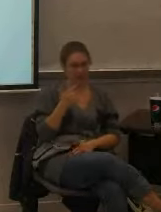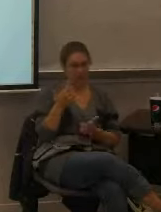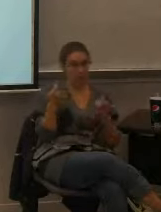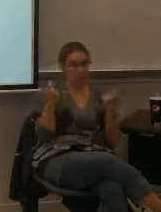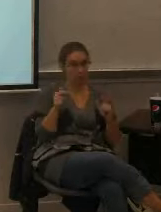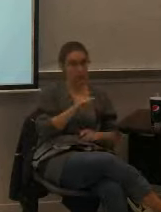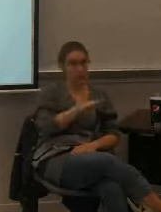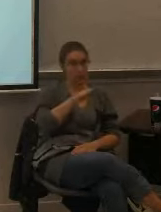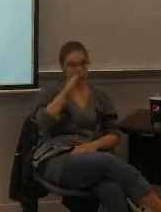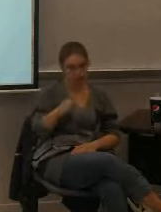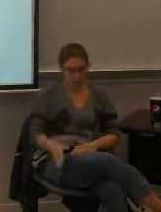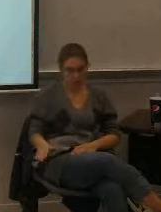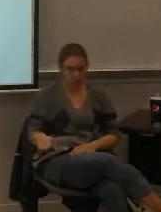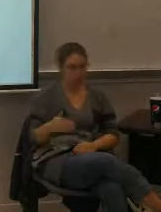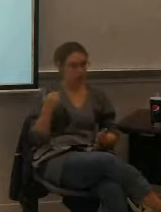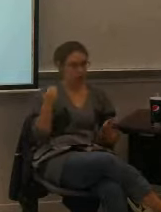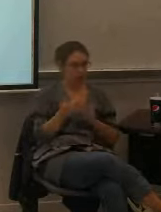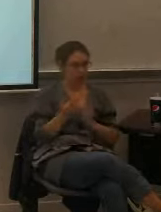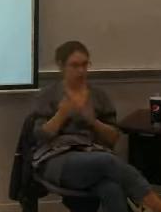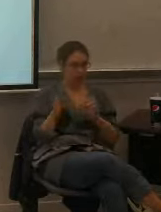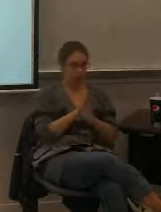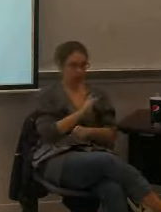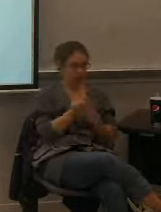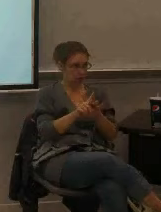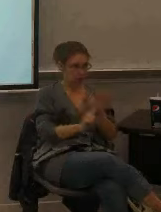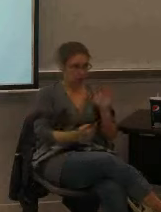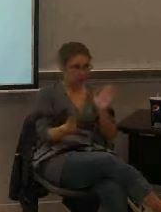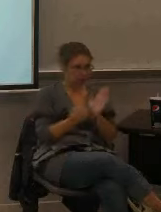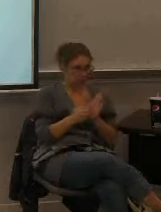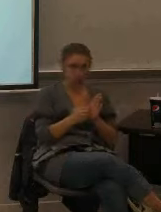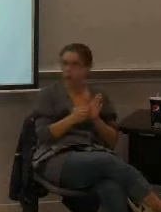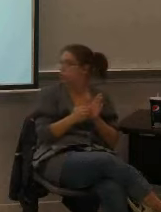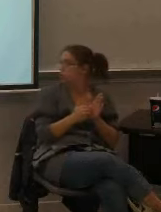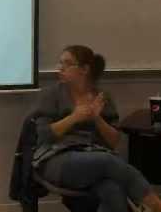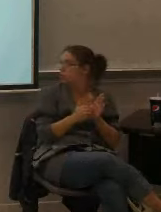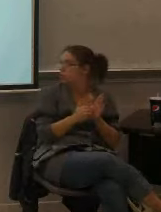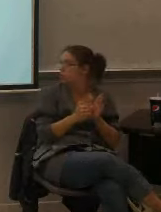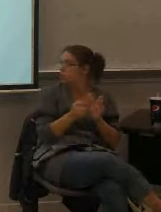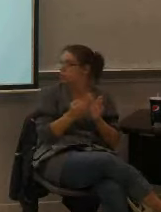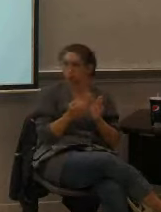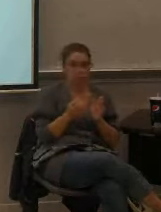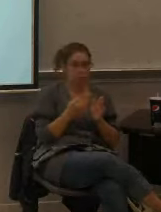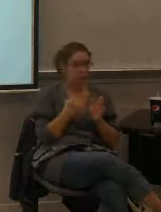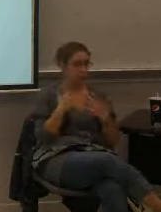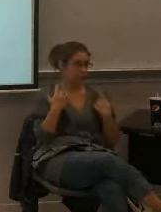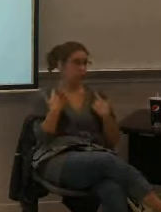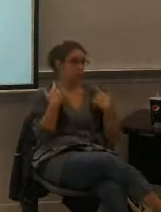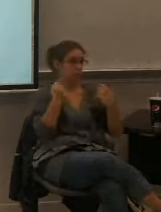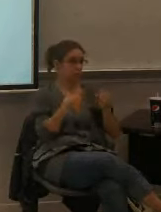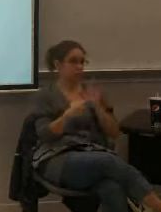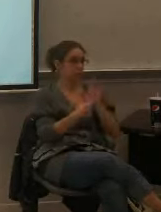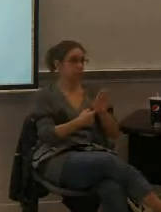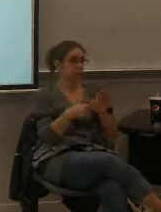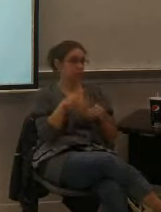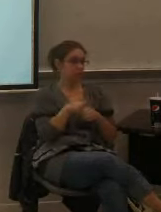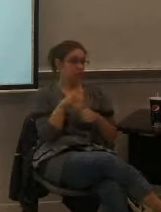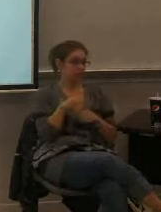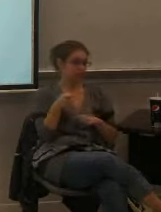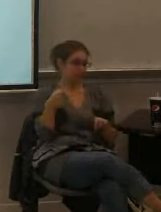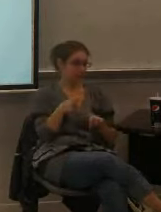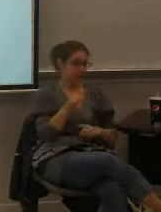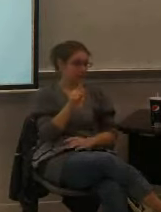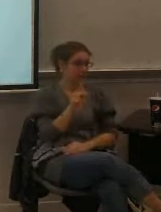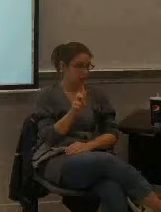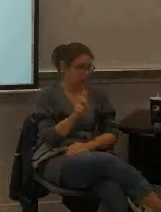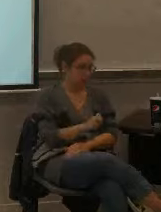drastic drop where that's almost not there at all anymore. So there's definitely a recovery in this particular